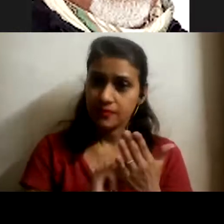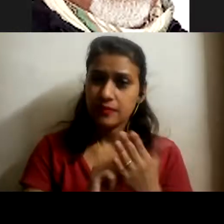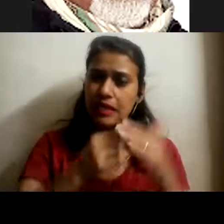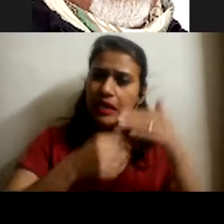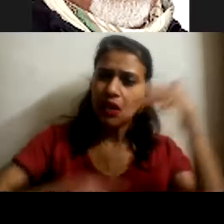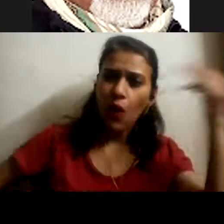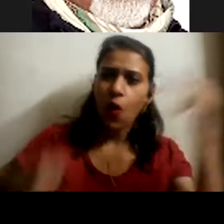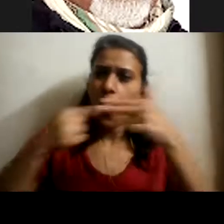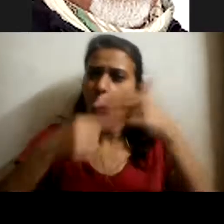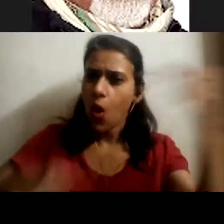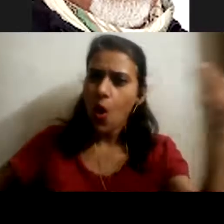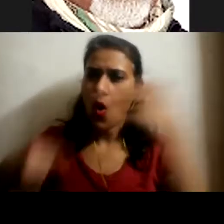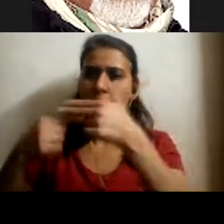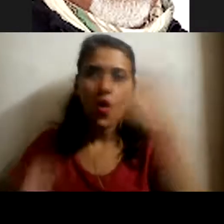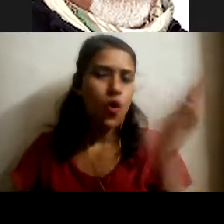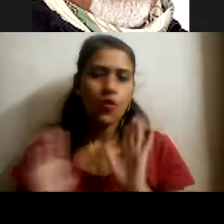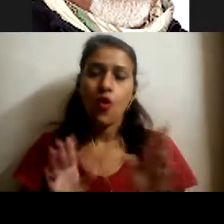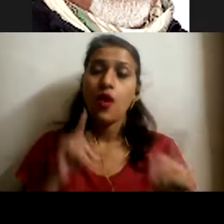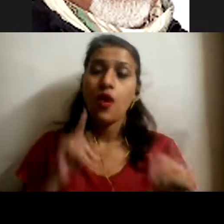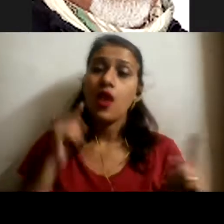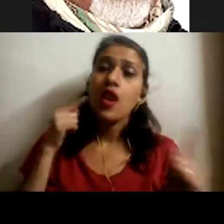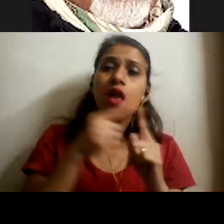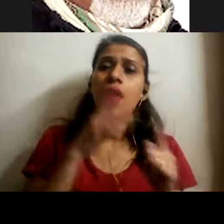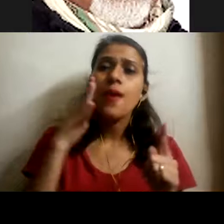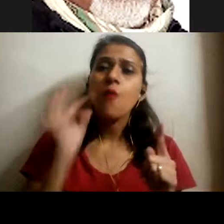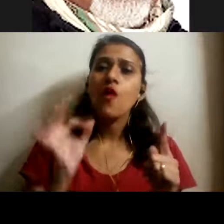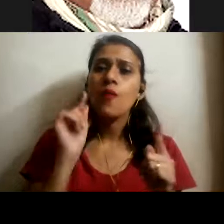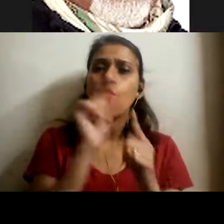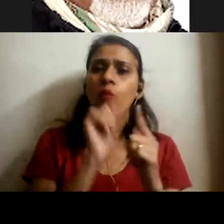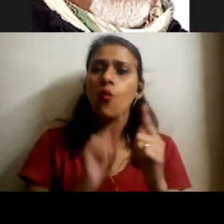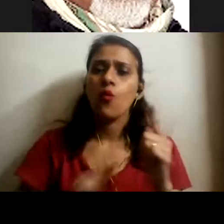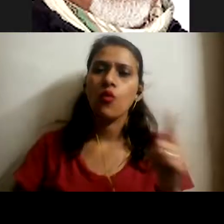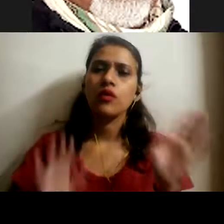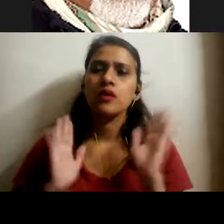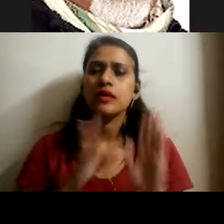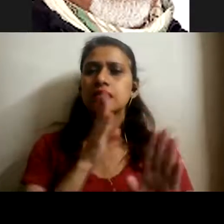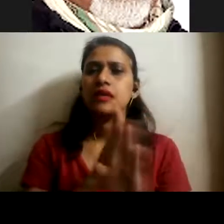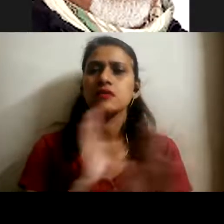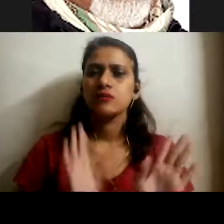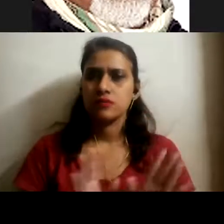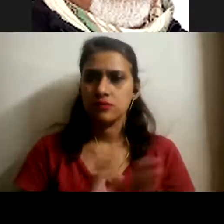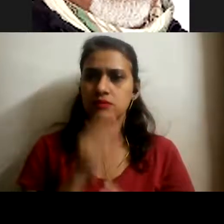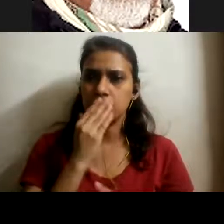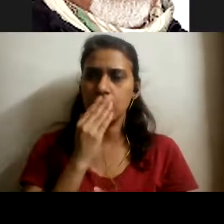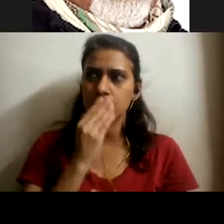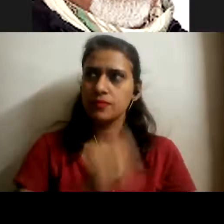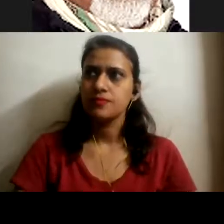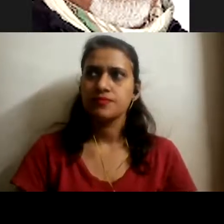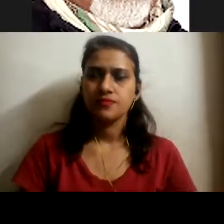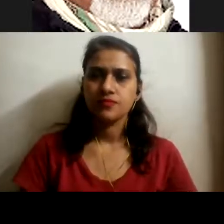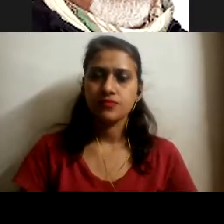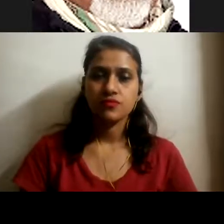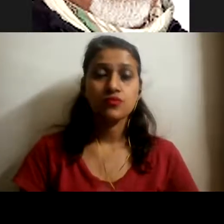lengthy paragraphs. You have to keep it to the point. And one of the most important things is you have to do proofreading before submitting your case